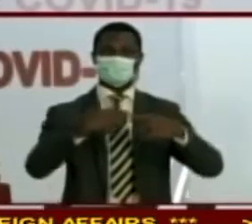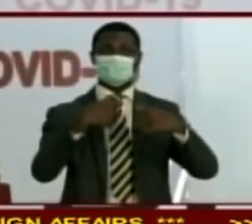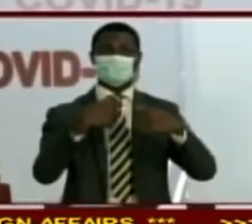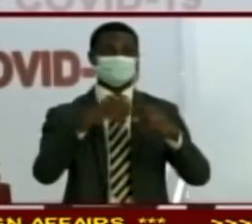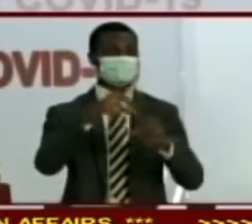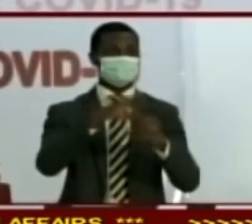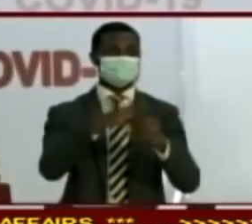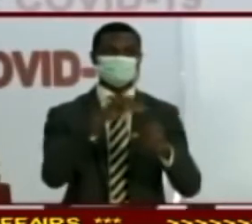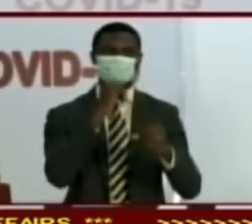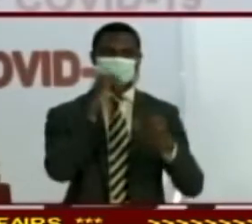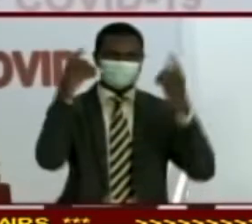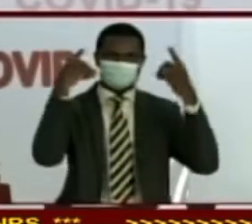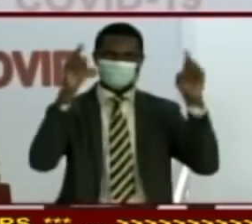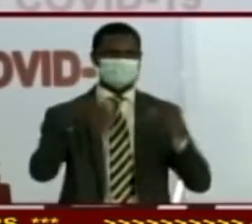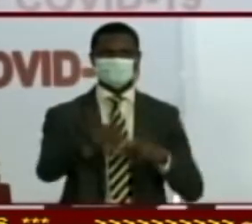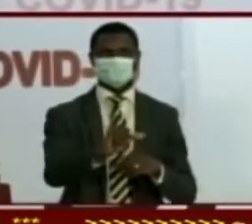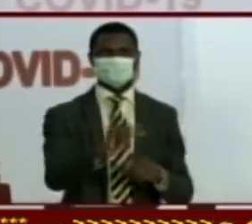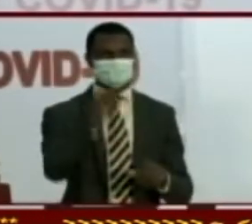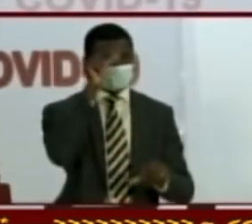there were no